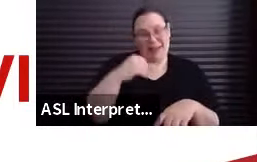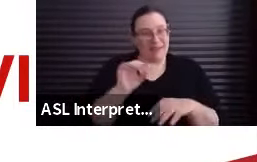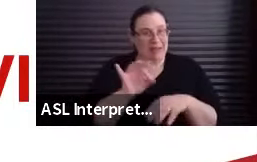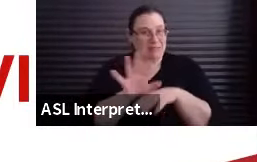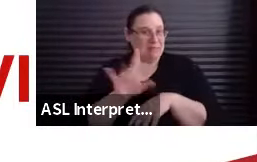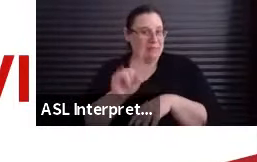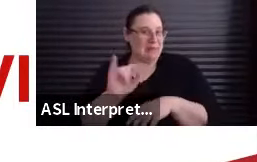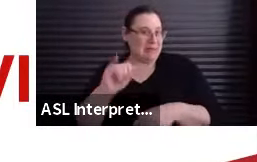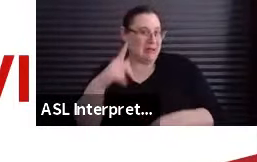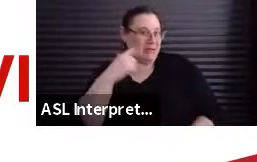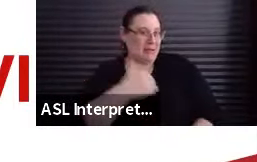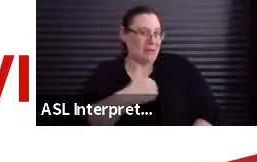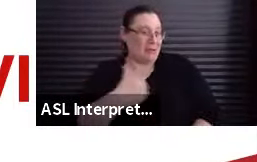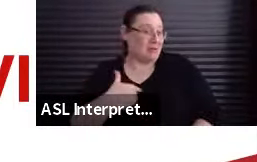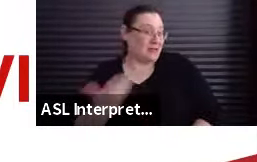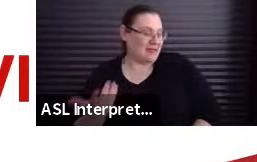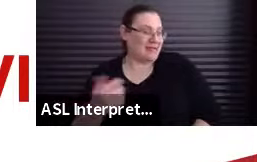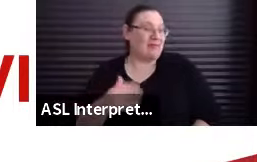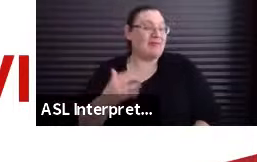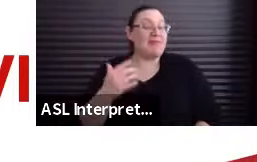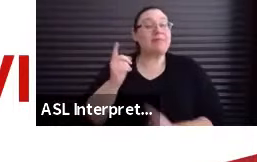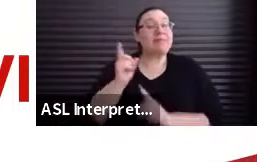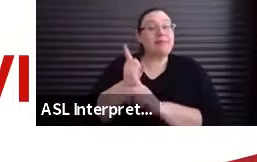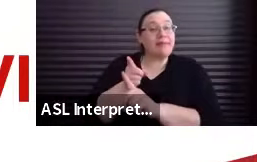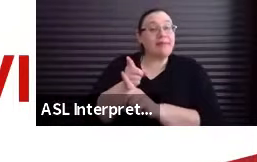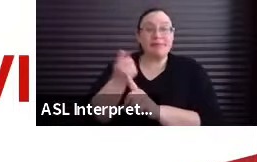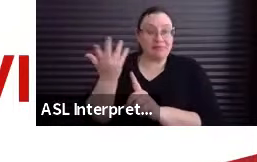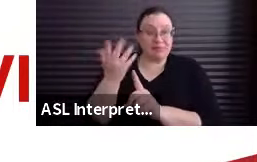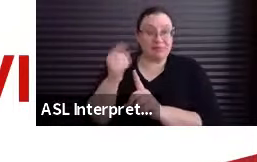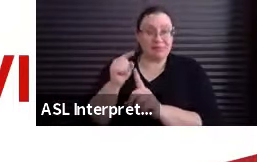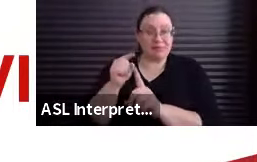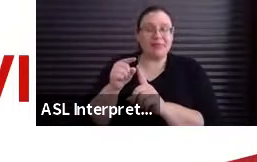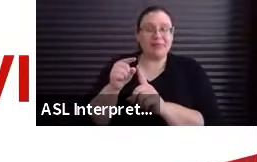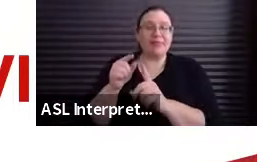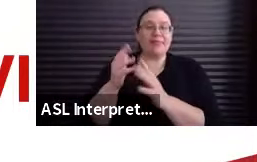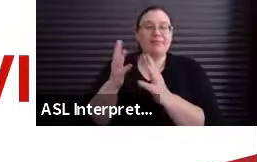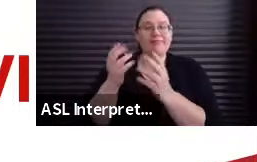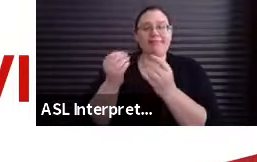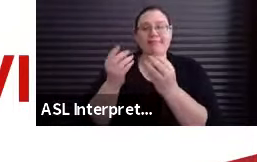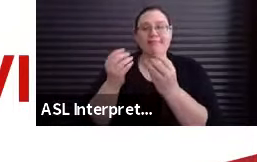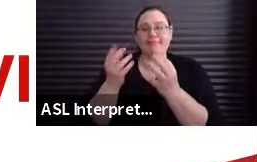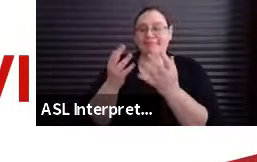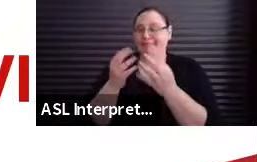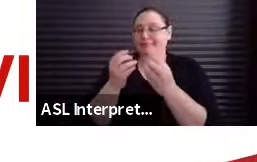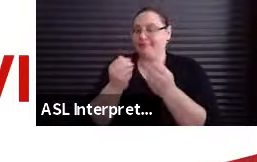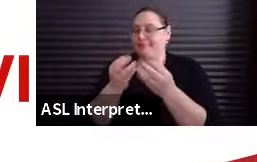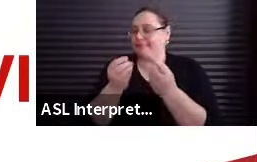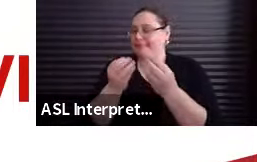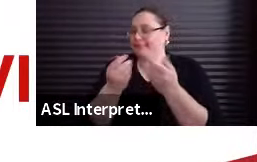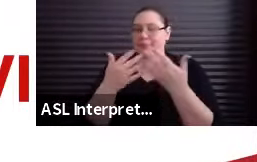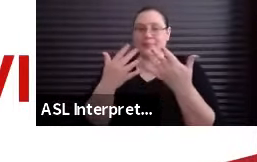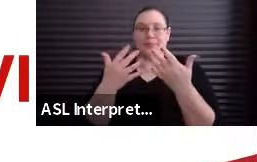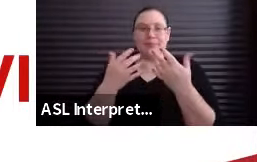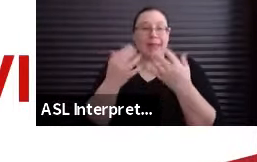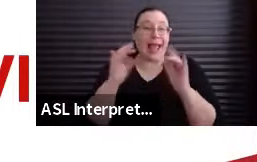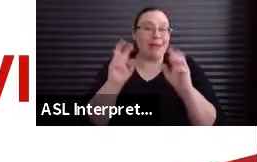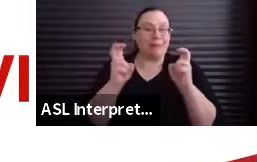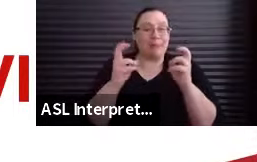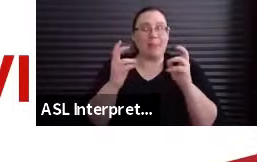members because it will smooth out some lines